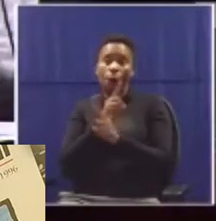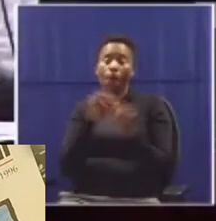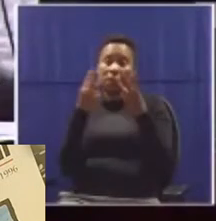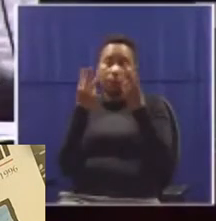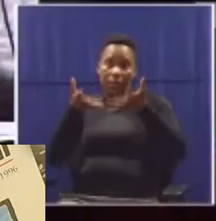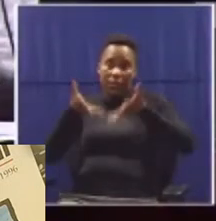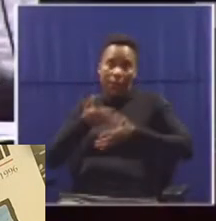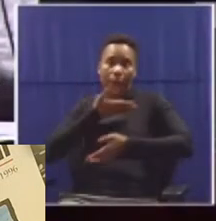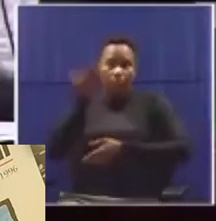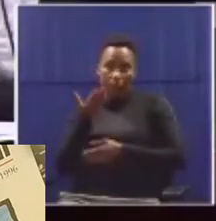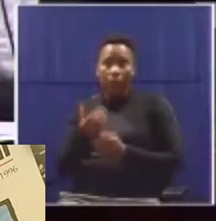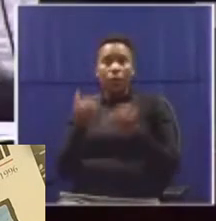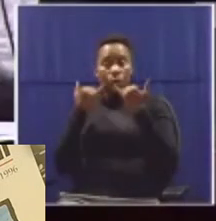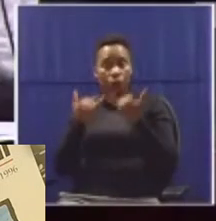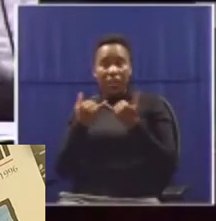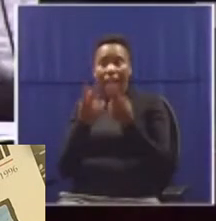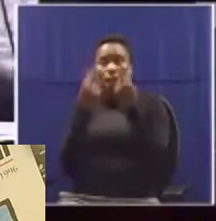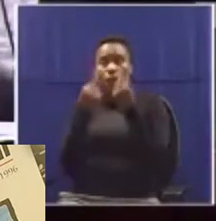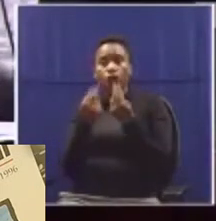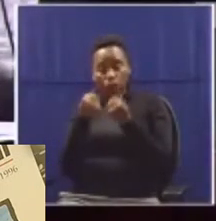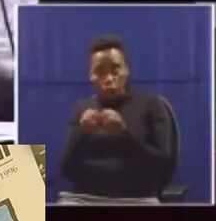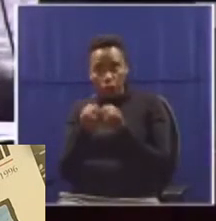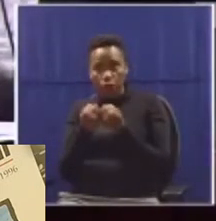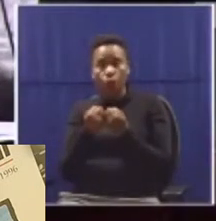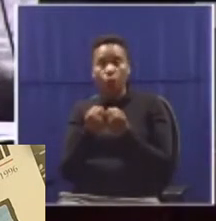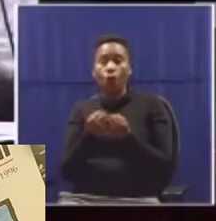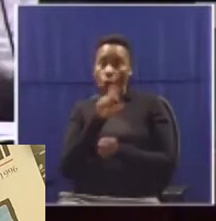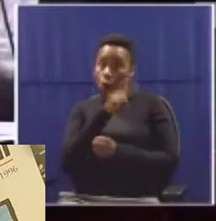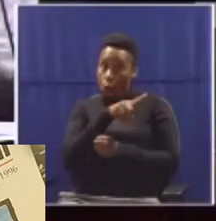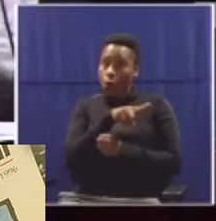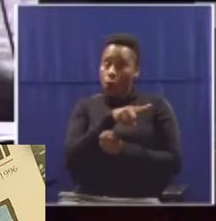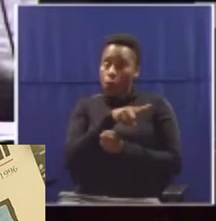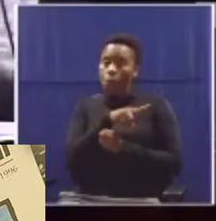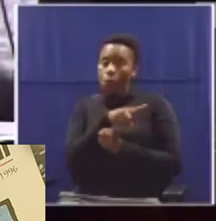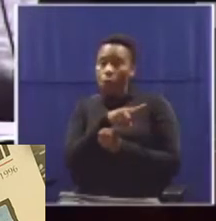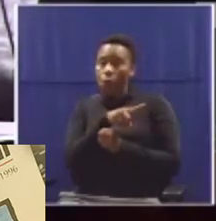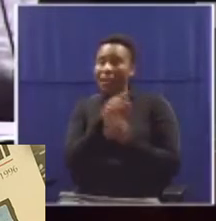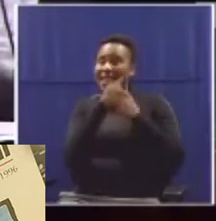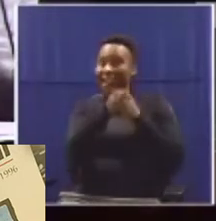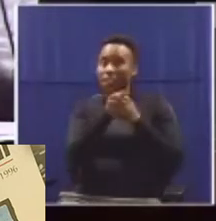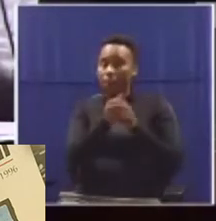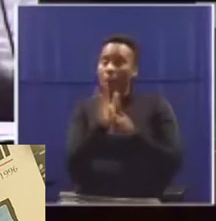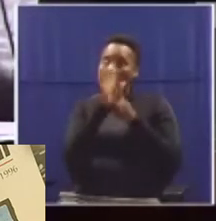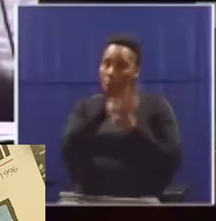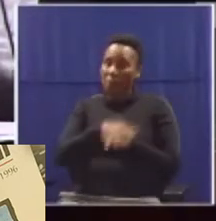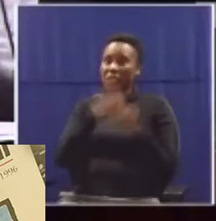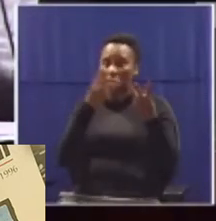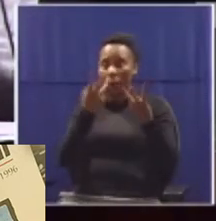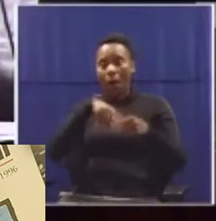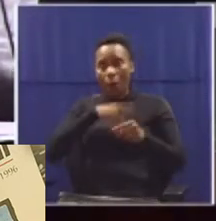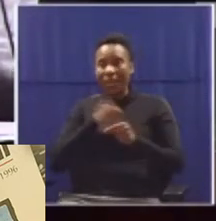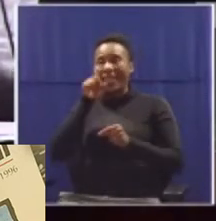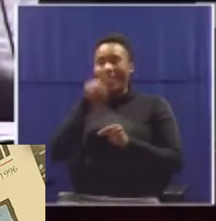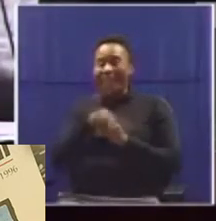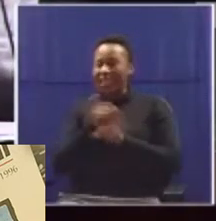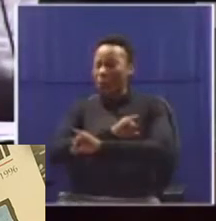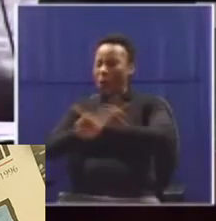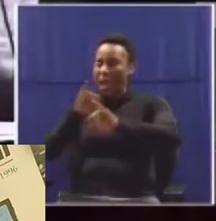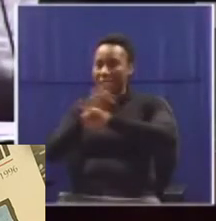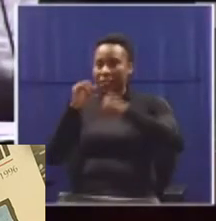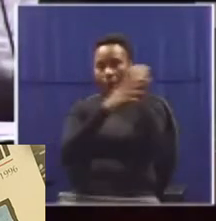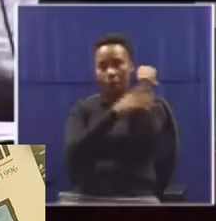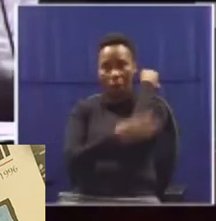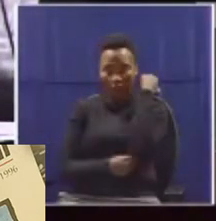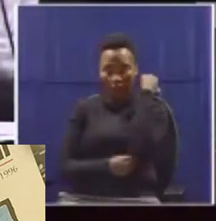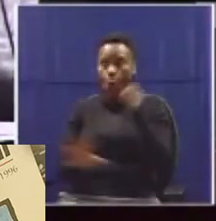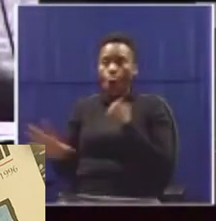today a new regime oppresses our people and that is of extreme and crippling poverty all